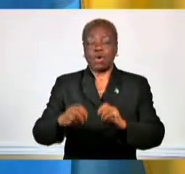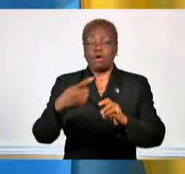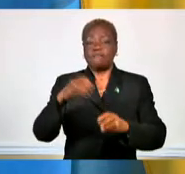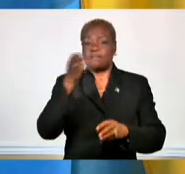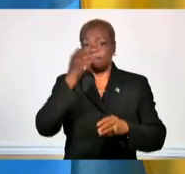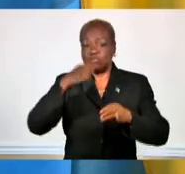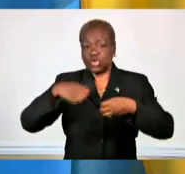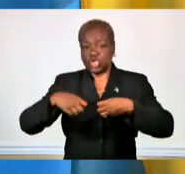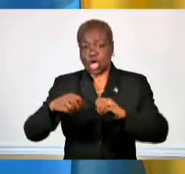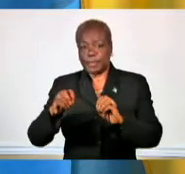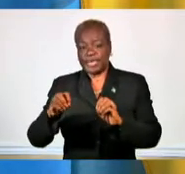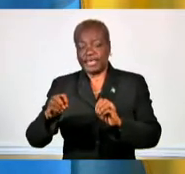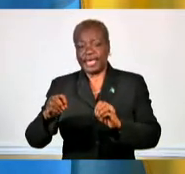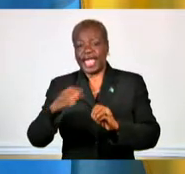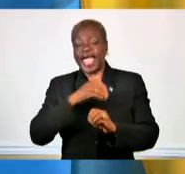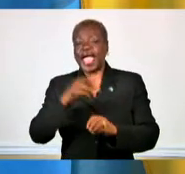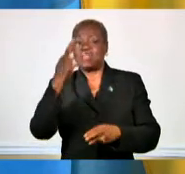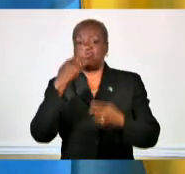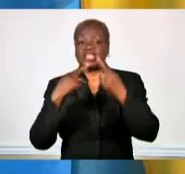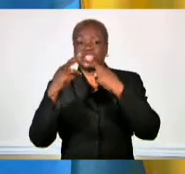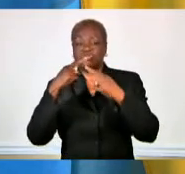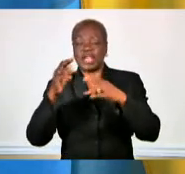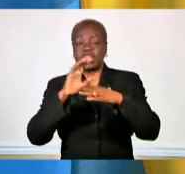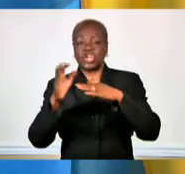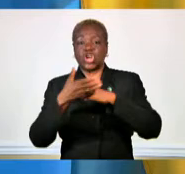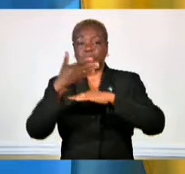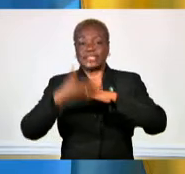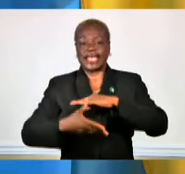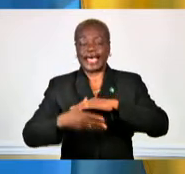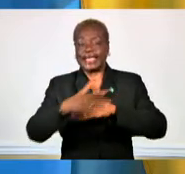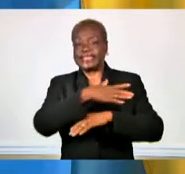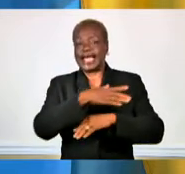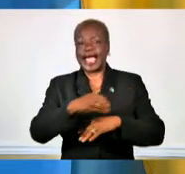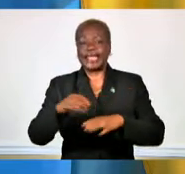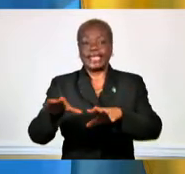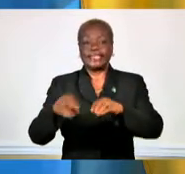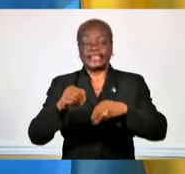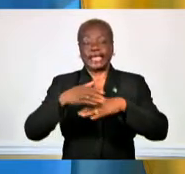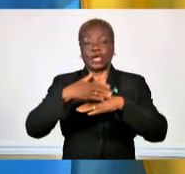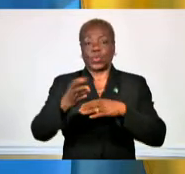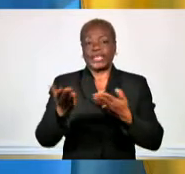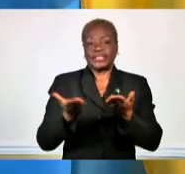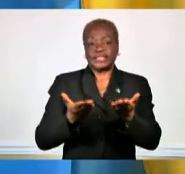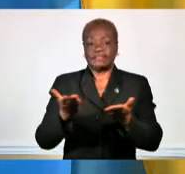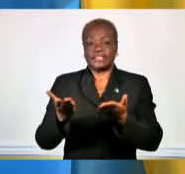shopping and restaurant curbside and takeaway services.